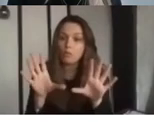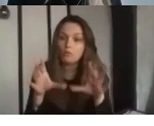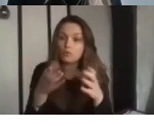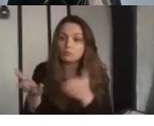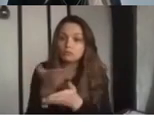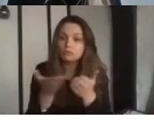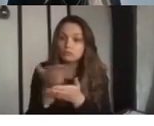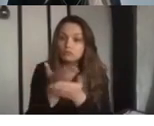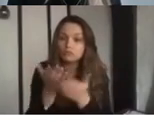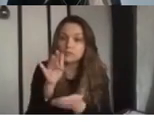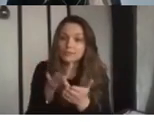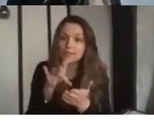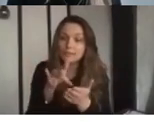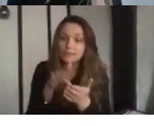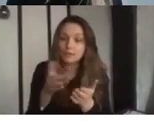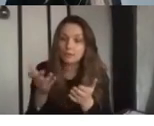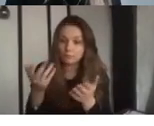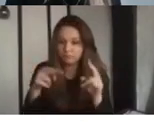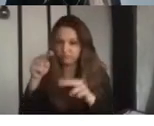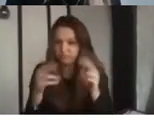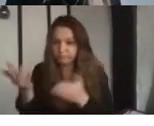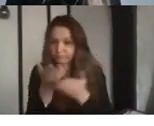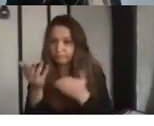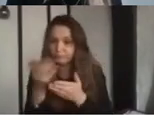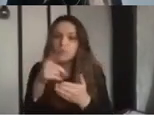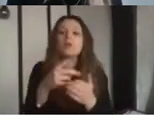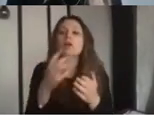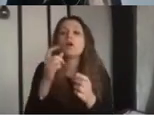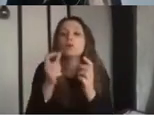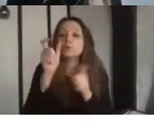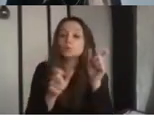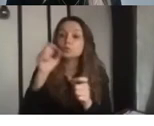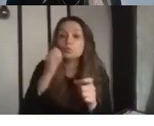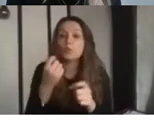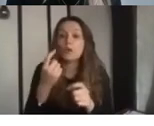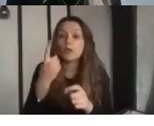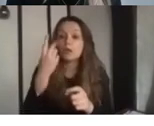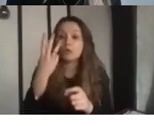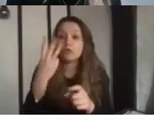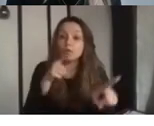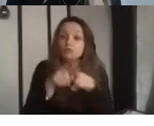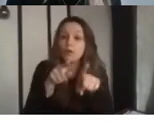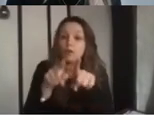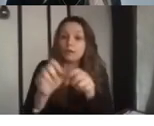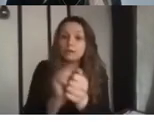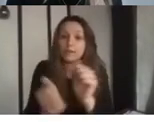centre assessed. And students will have 3 opportunities to take the exams.